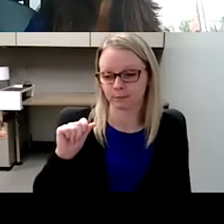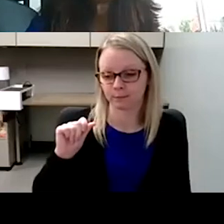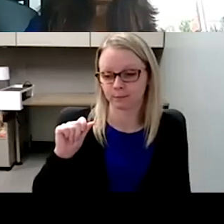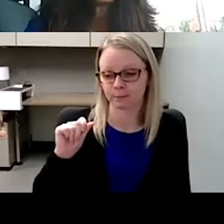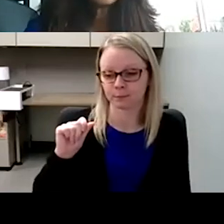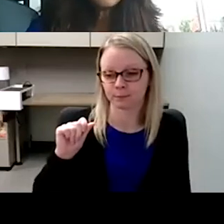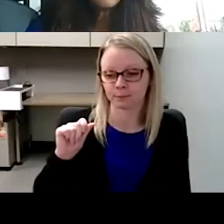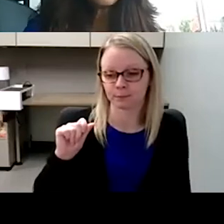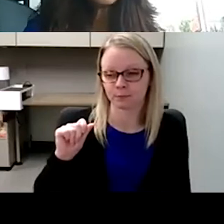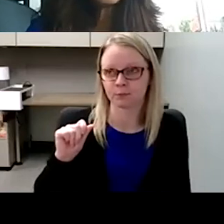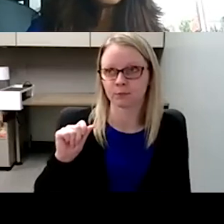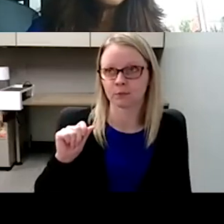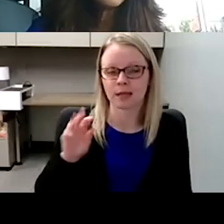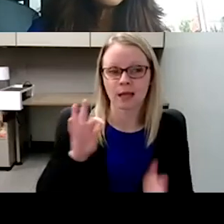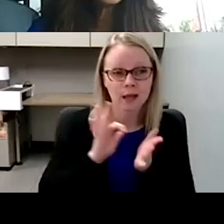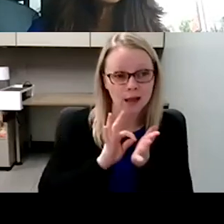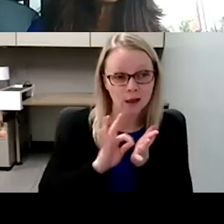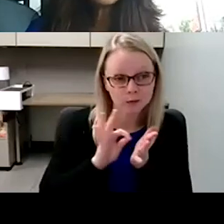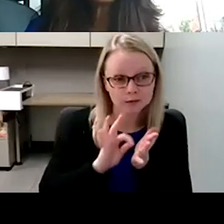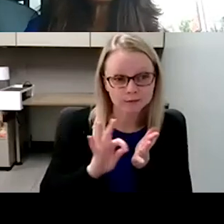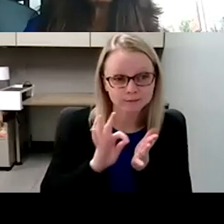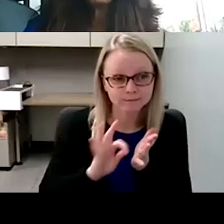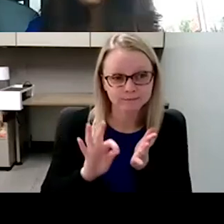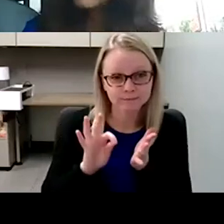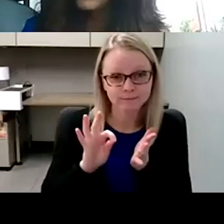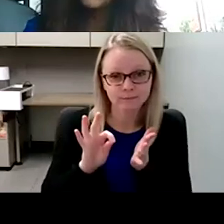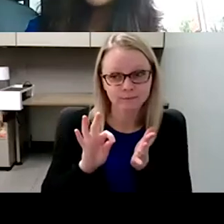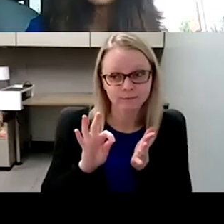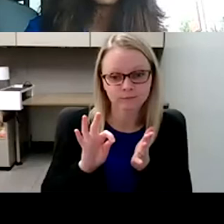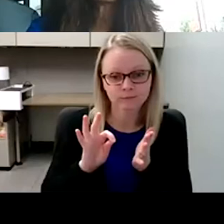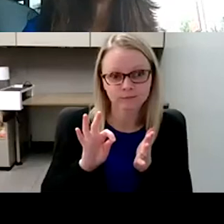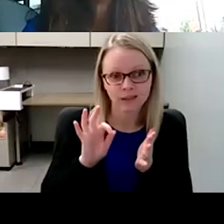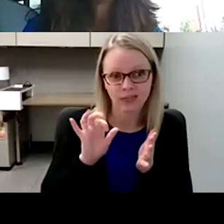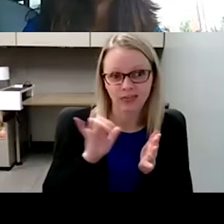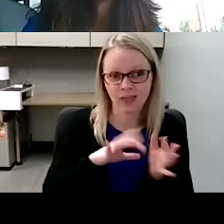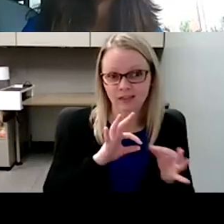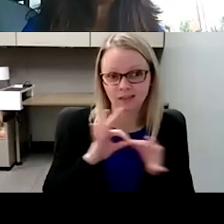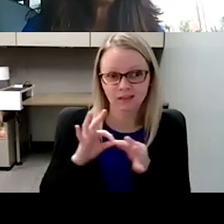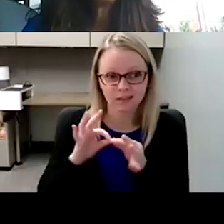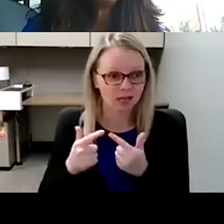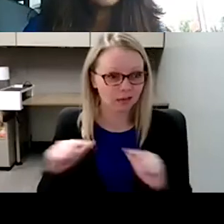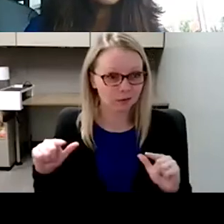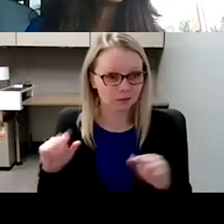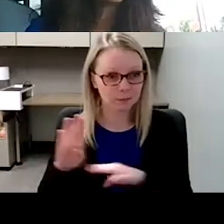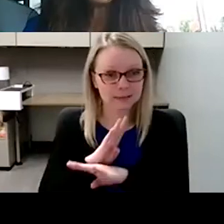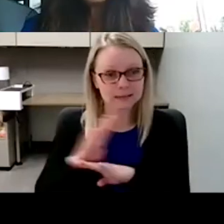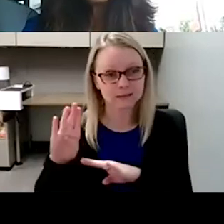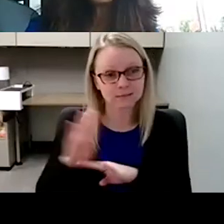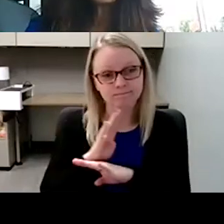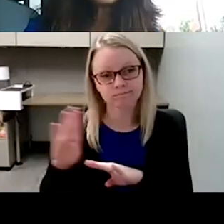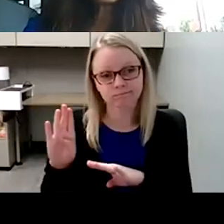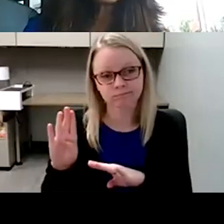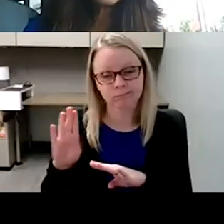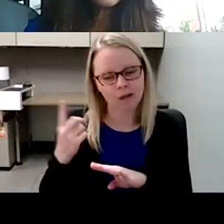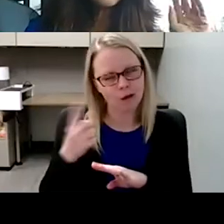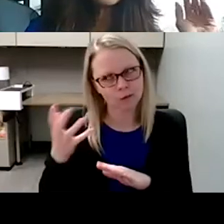is accounting, and accounting is the language of business. I always say that. And I wanted to do something with